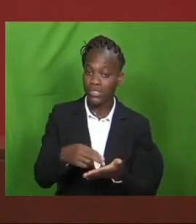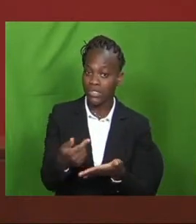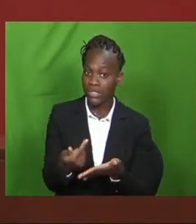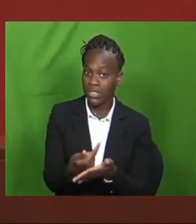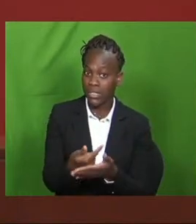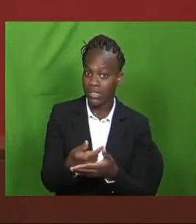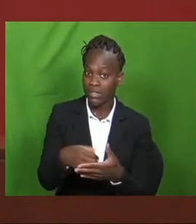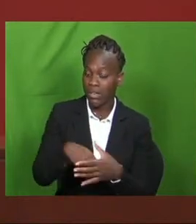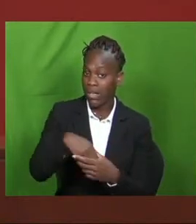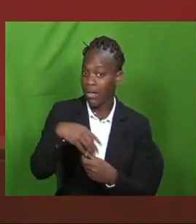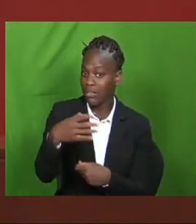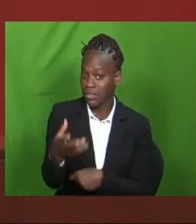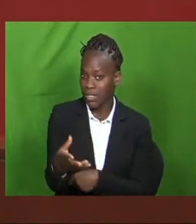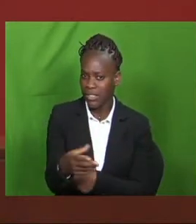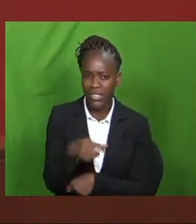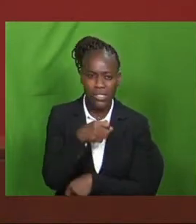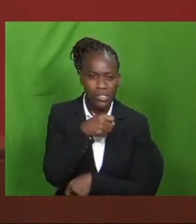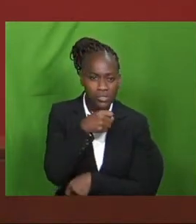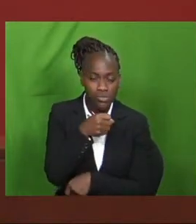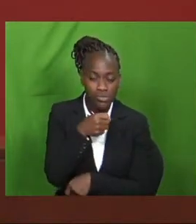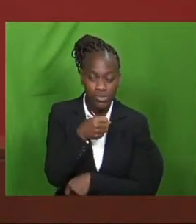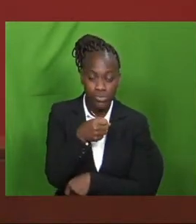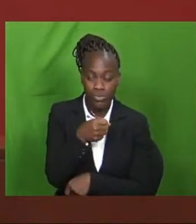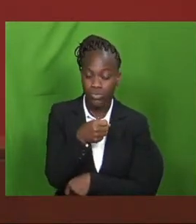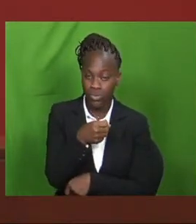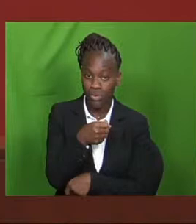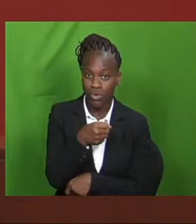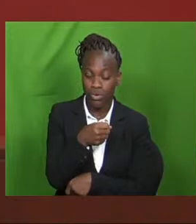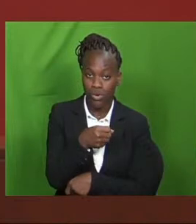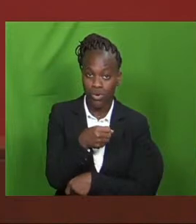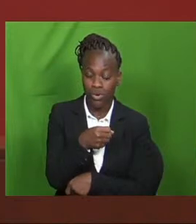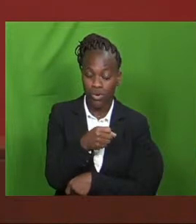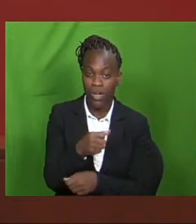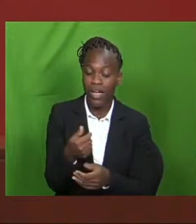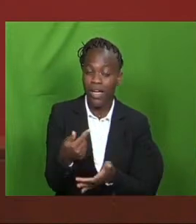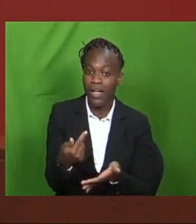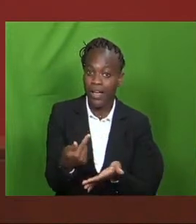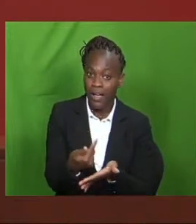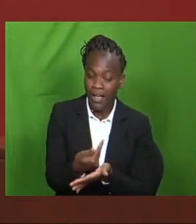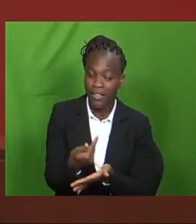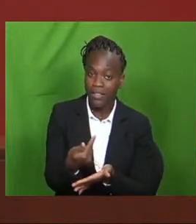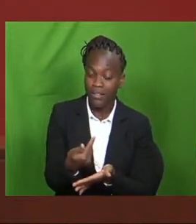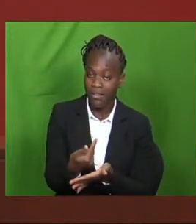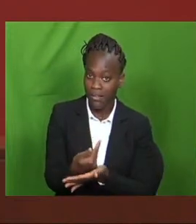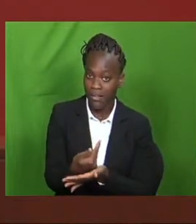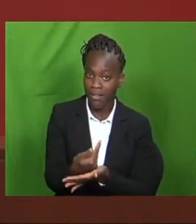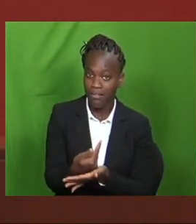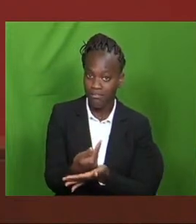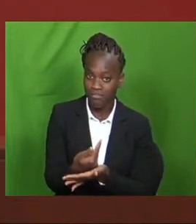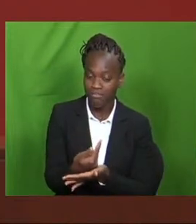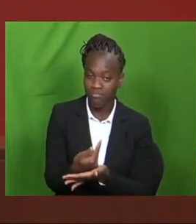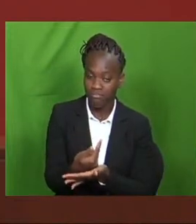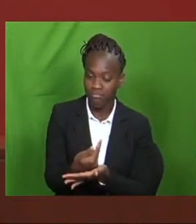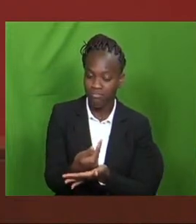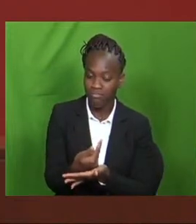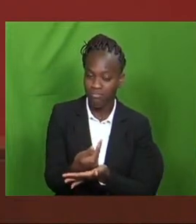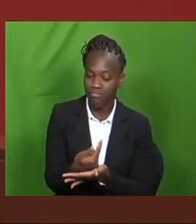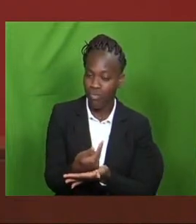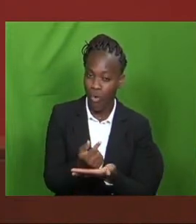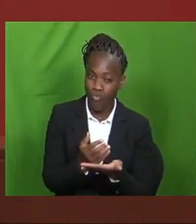outside and make sure that Ghana is properly marketed.